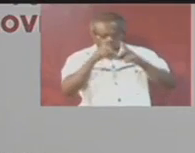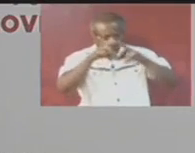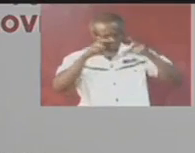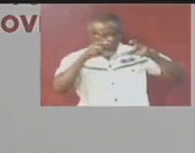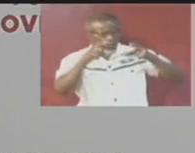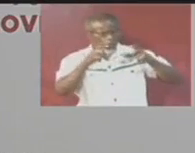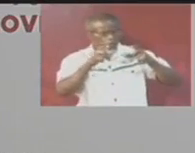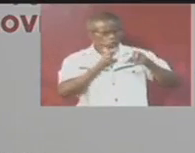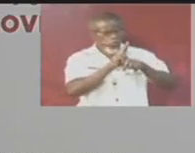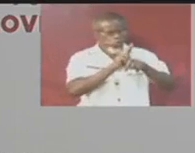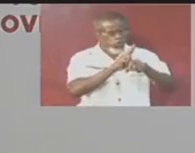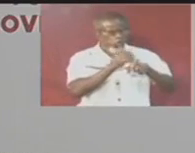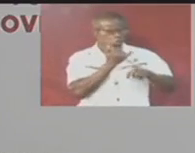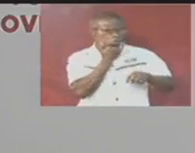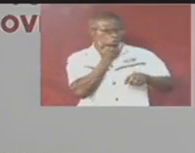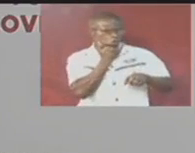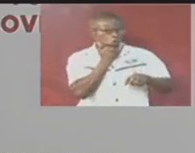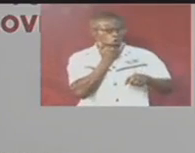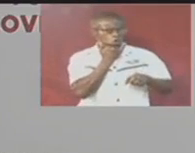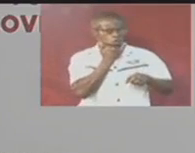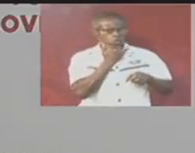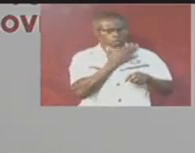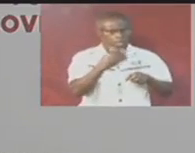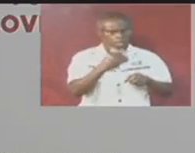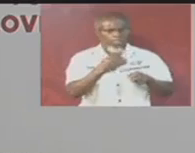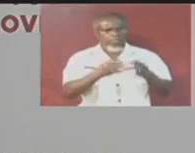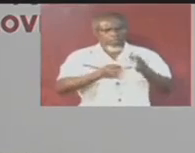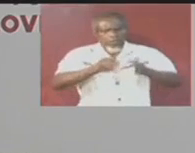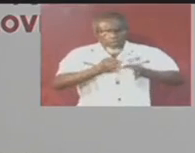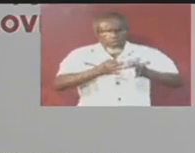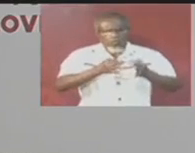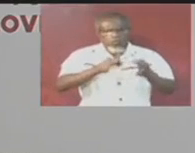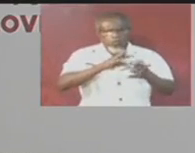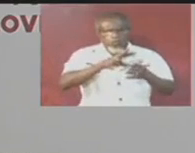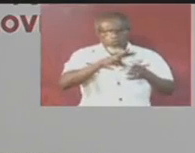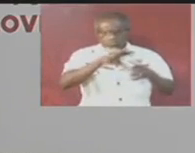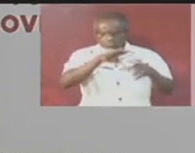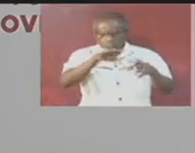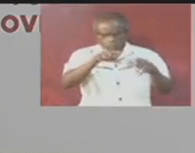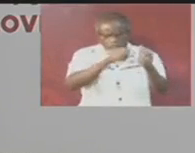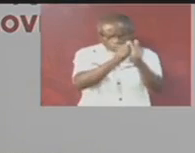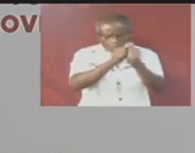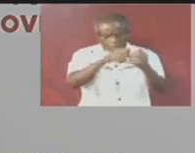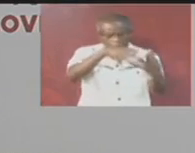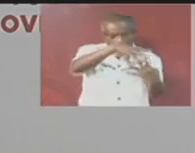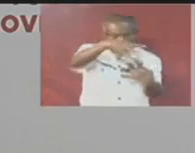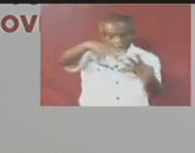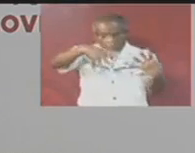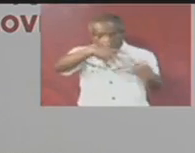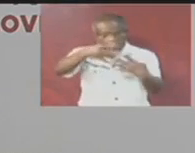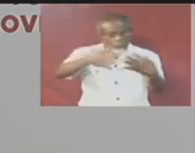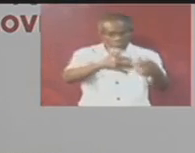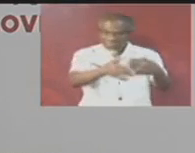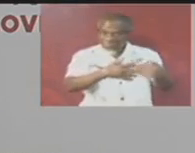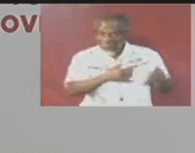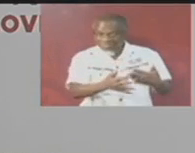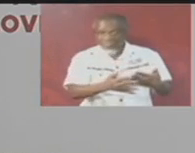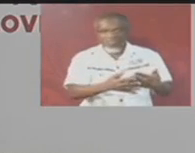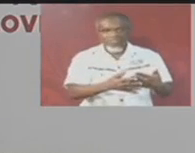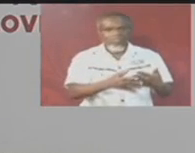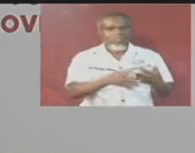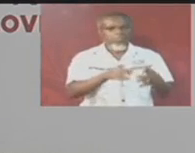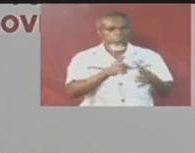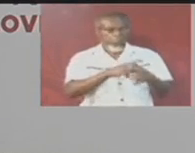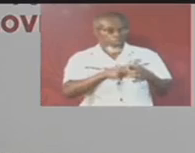in respect of the gatherings based on the adjustments that have just been made, I give you the assurance that in meeting